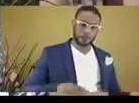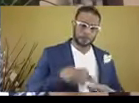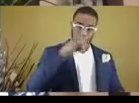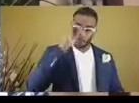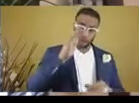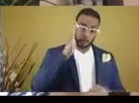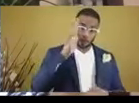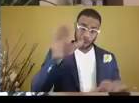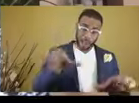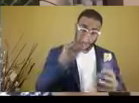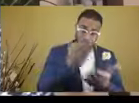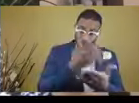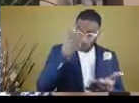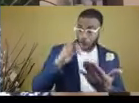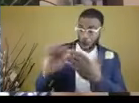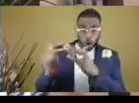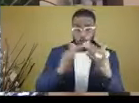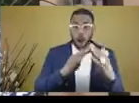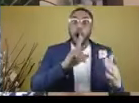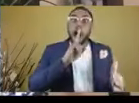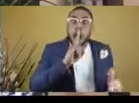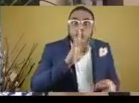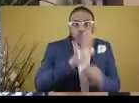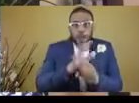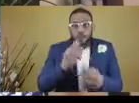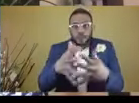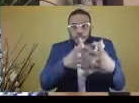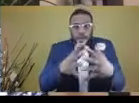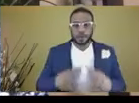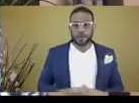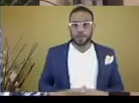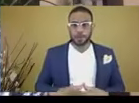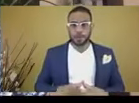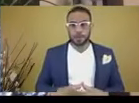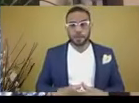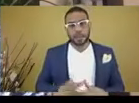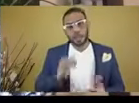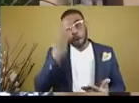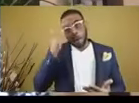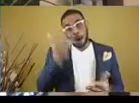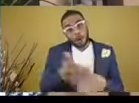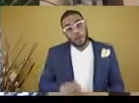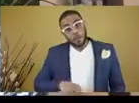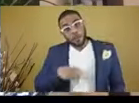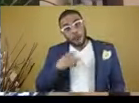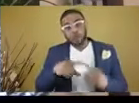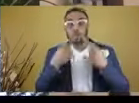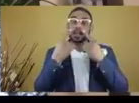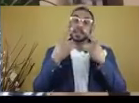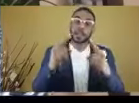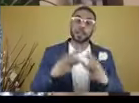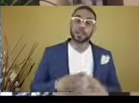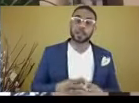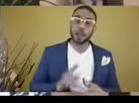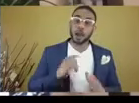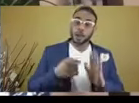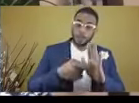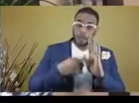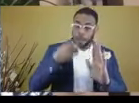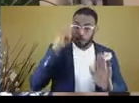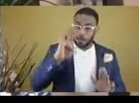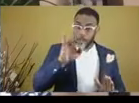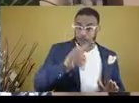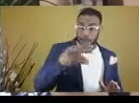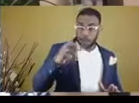our communities are the promise of America. And it's why I'm so proud to announce our mandate for the